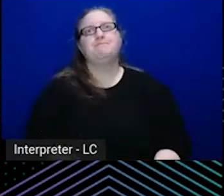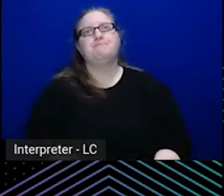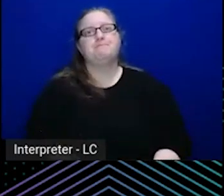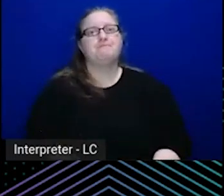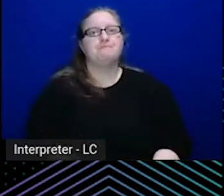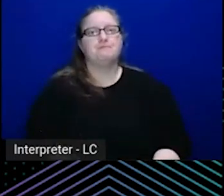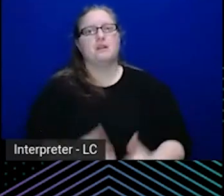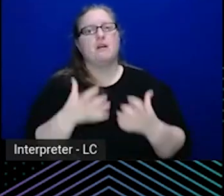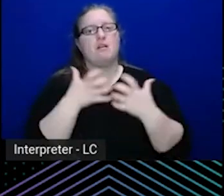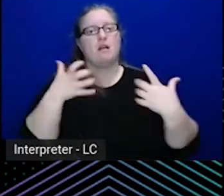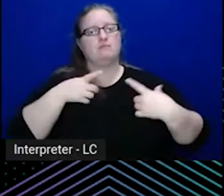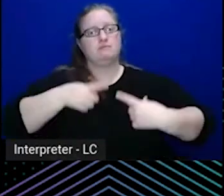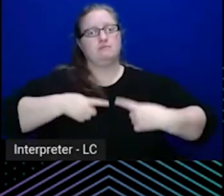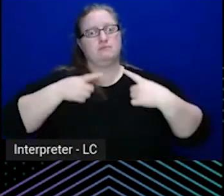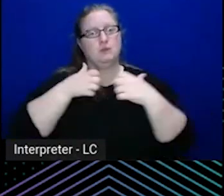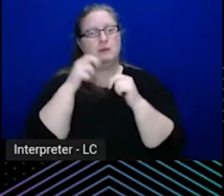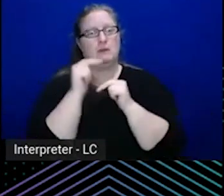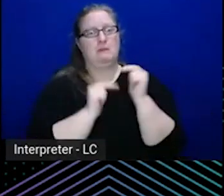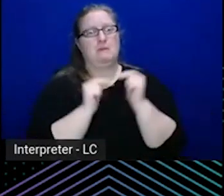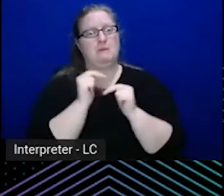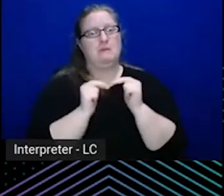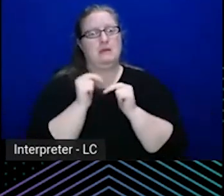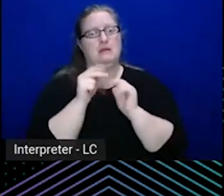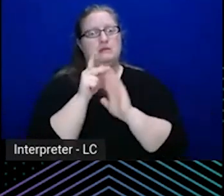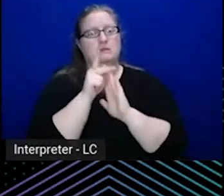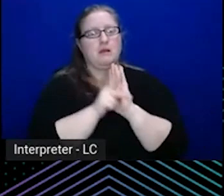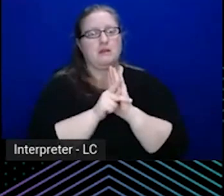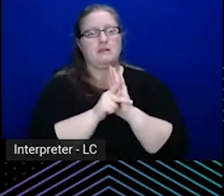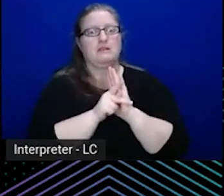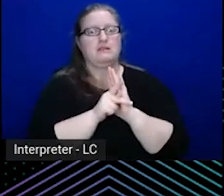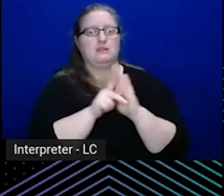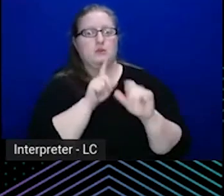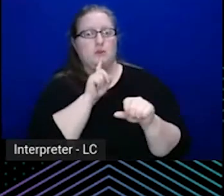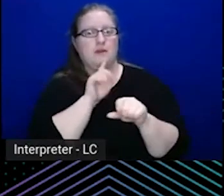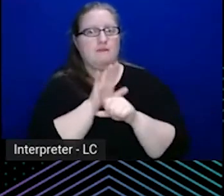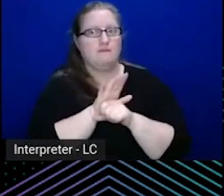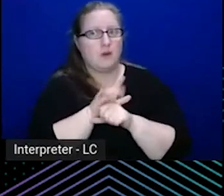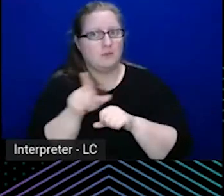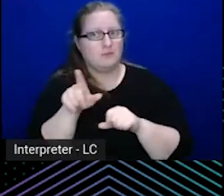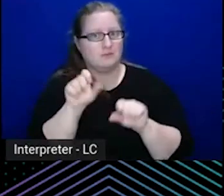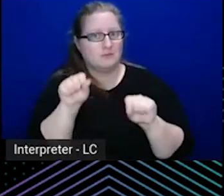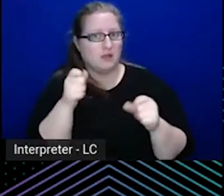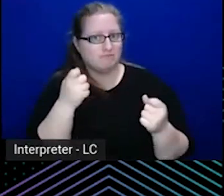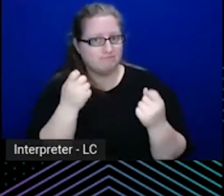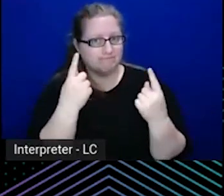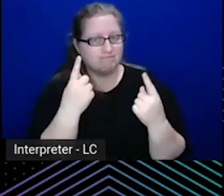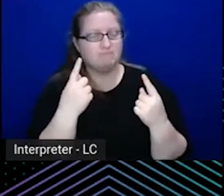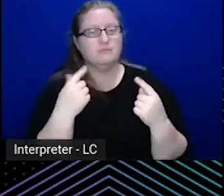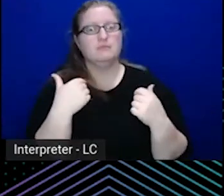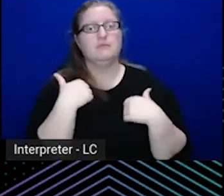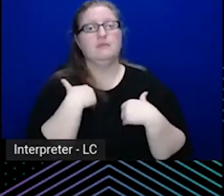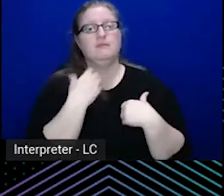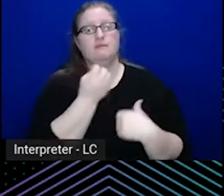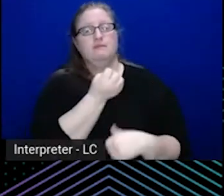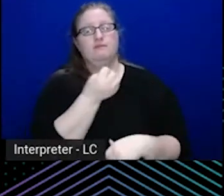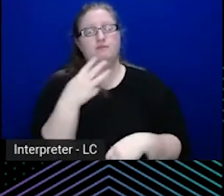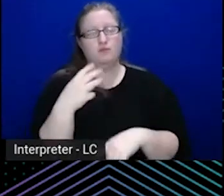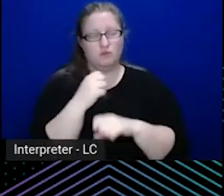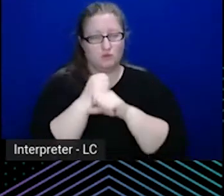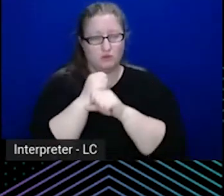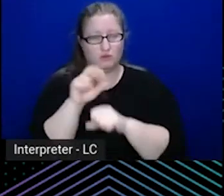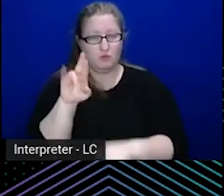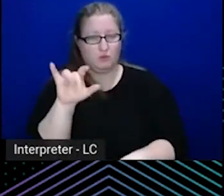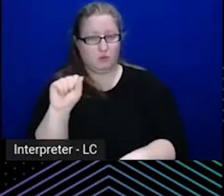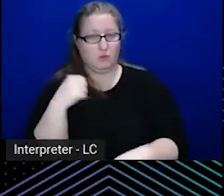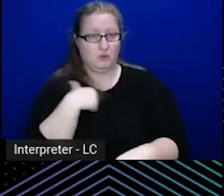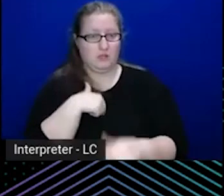difficulty on building out these policies and confirming they're comprehensive. We have quite a few security guardrails that we've been asked to